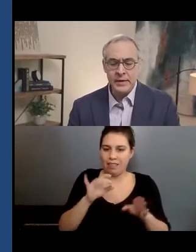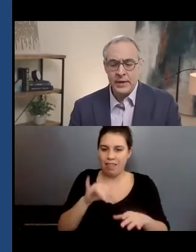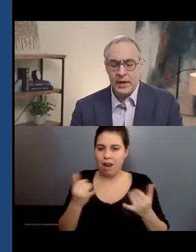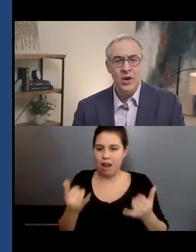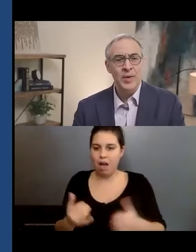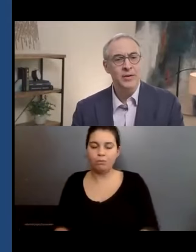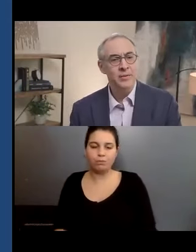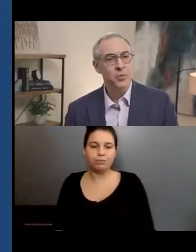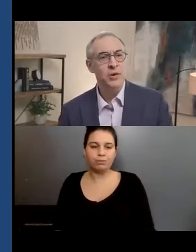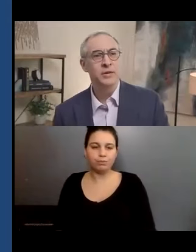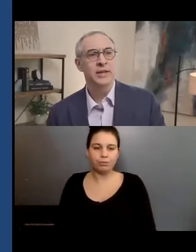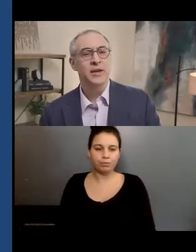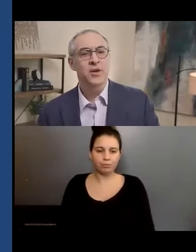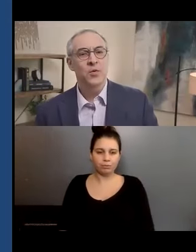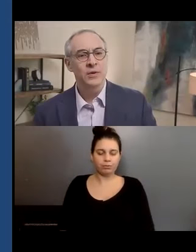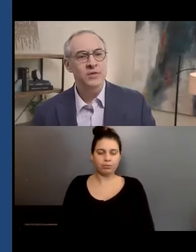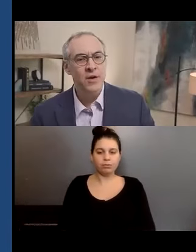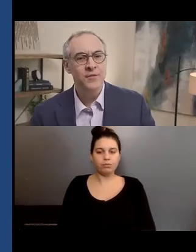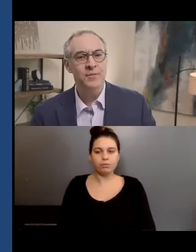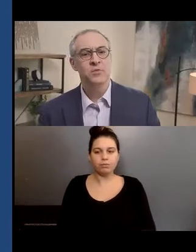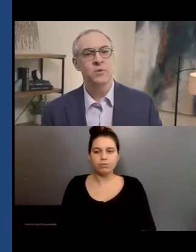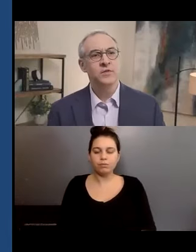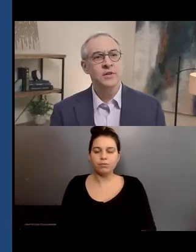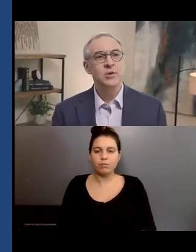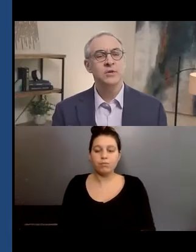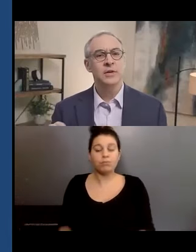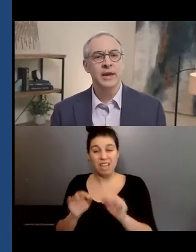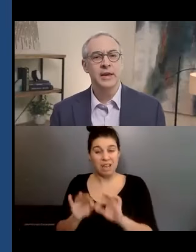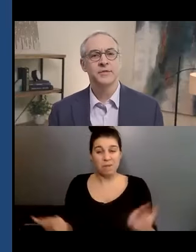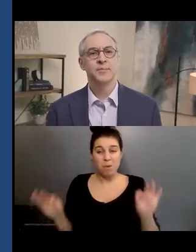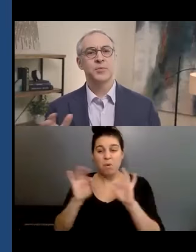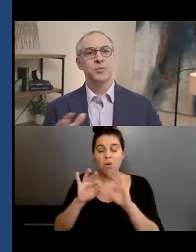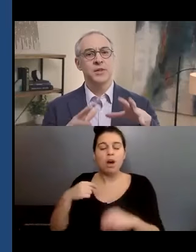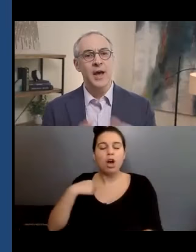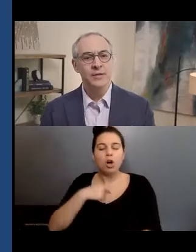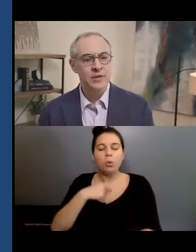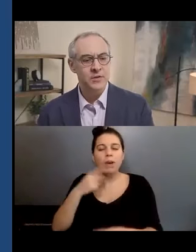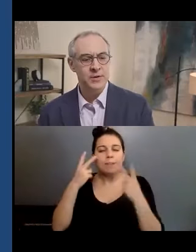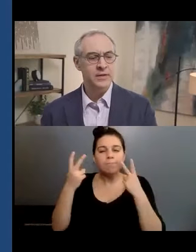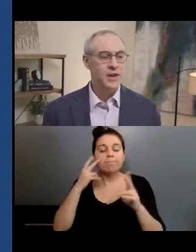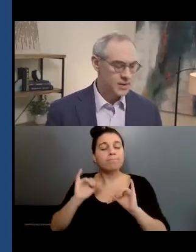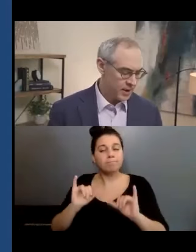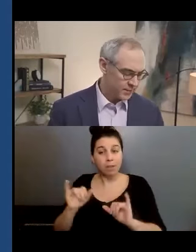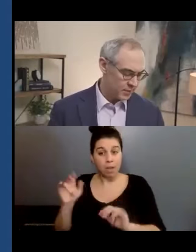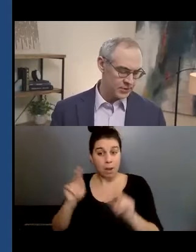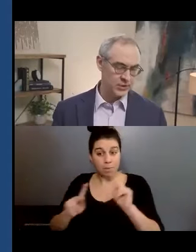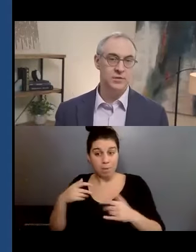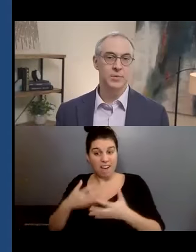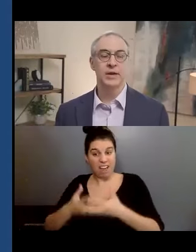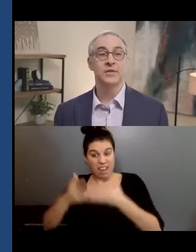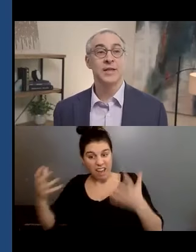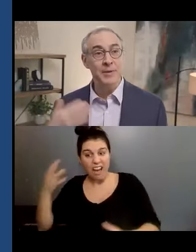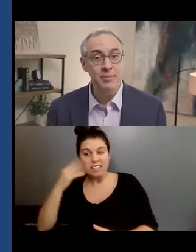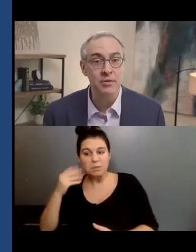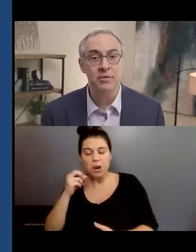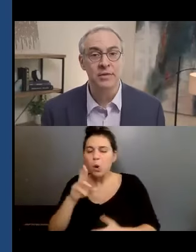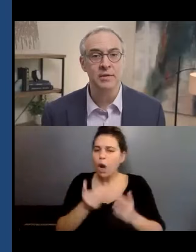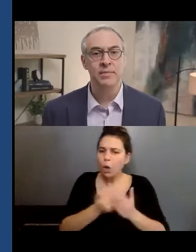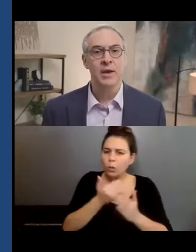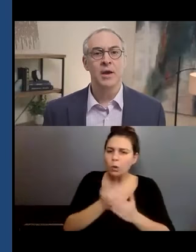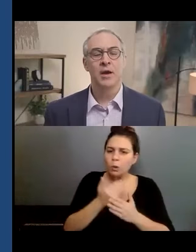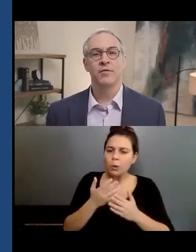And importantly, what we saw from this were similar gains for people with a lot of experience and not very much experience. And that became